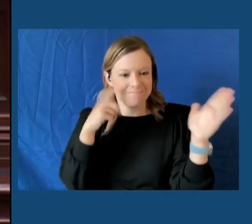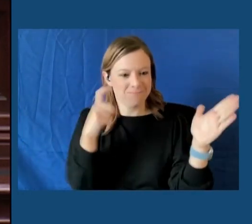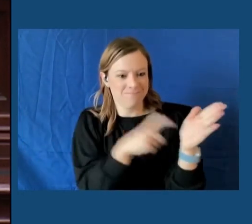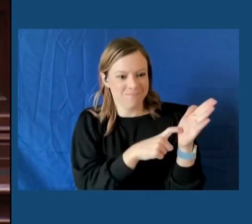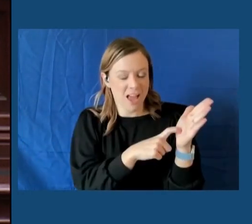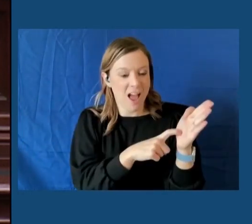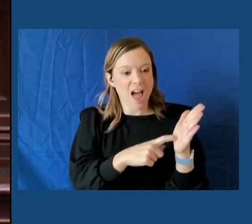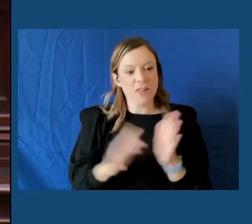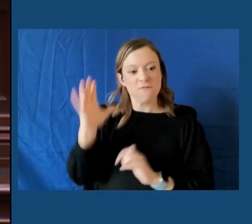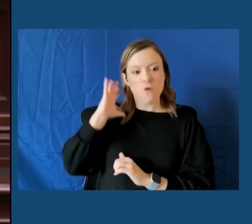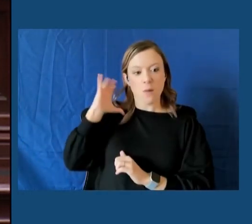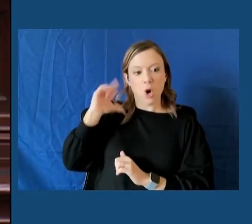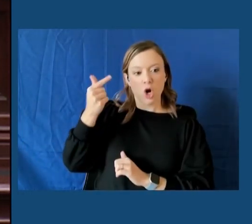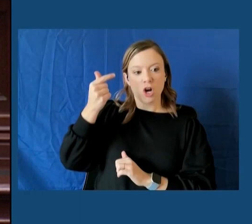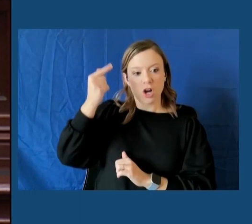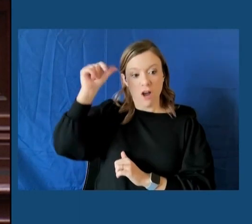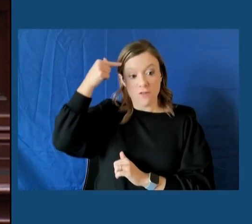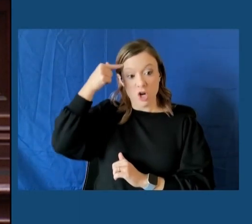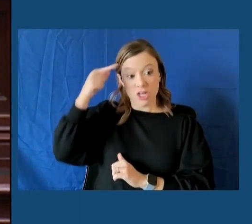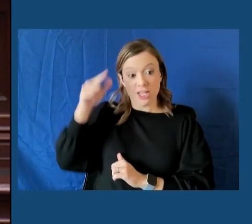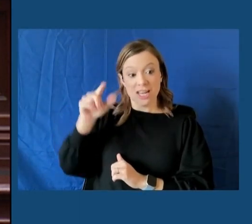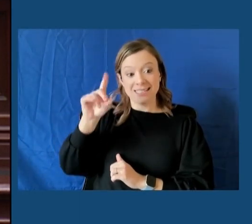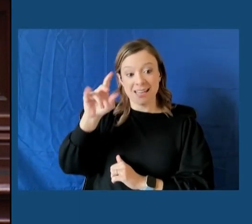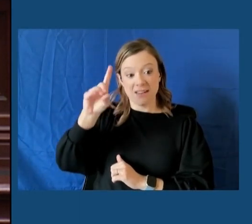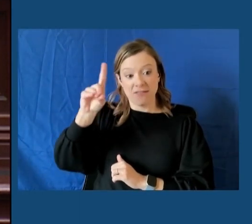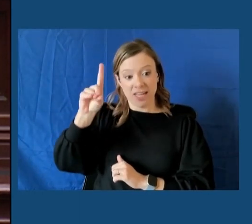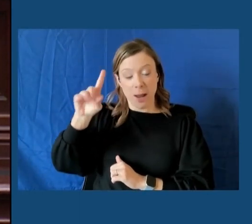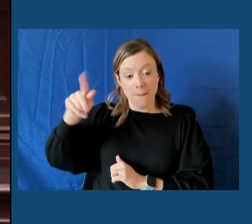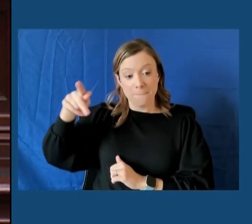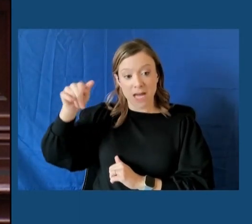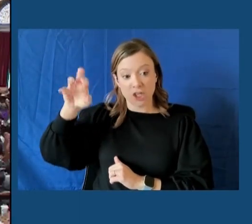governors David Patterson and George Pataki.